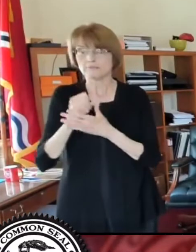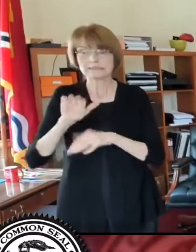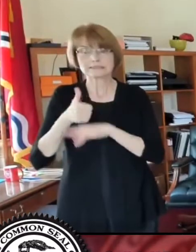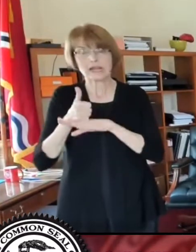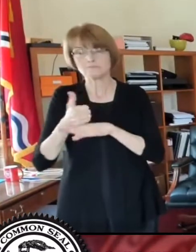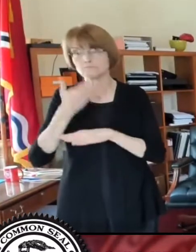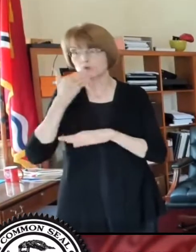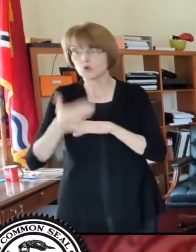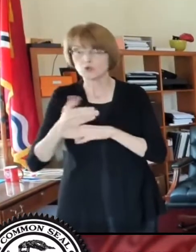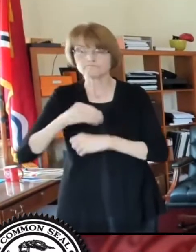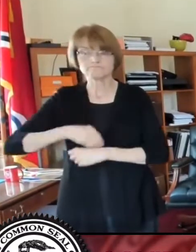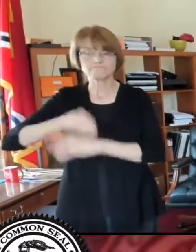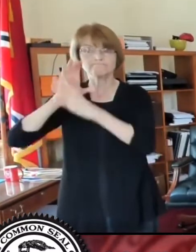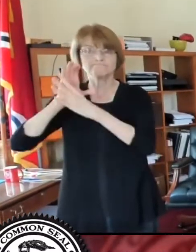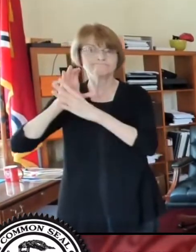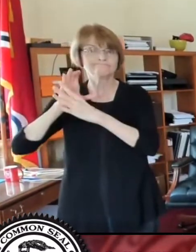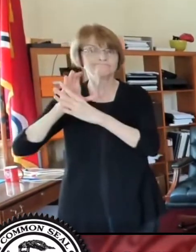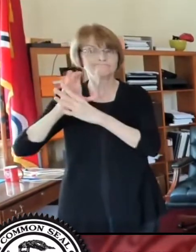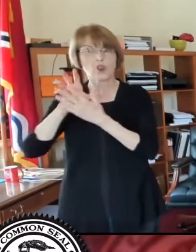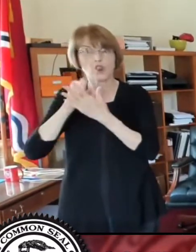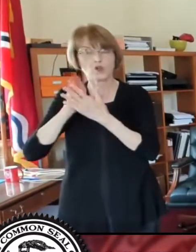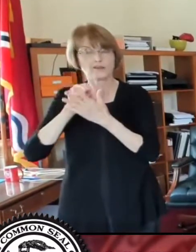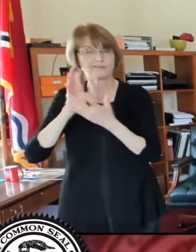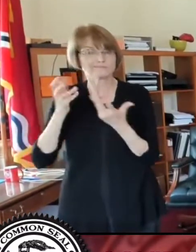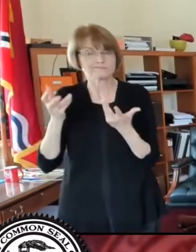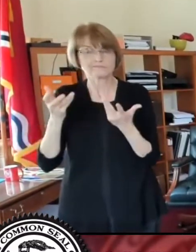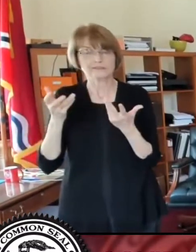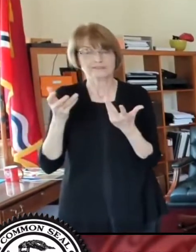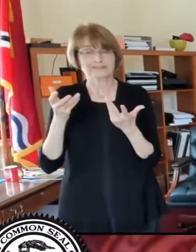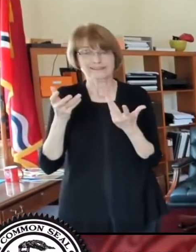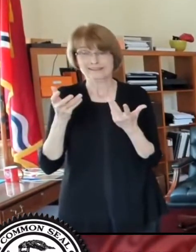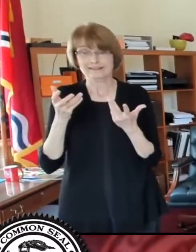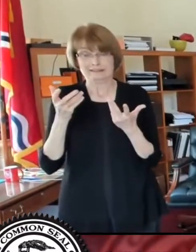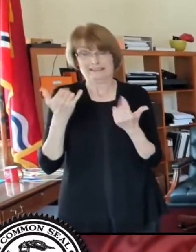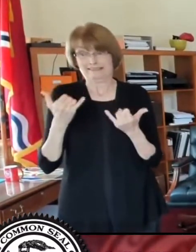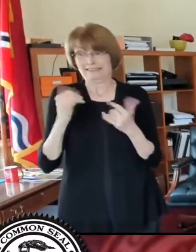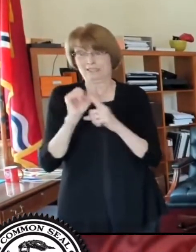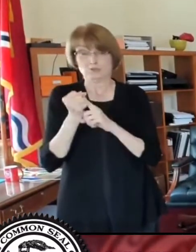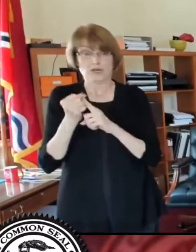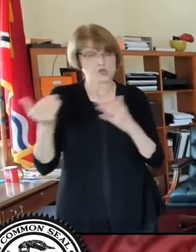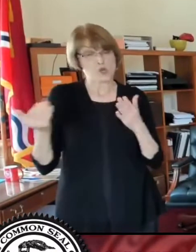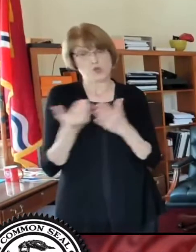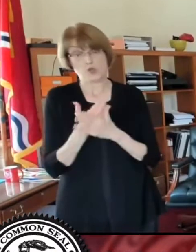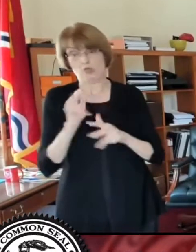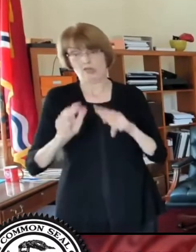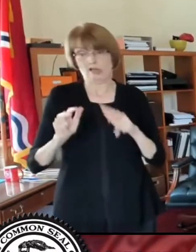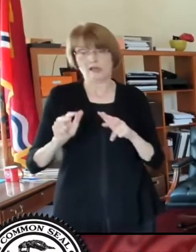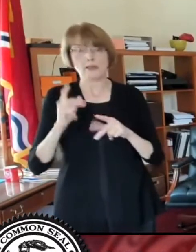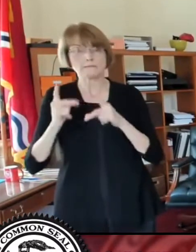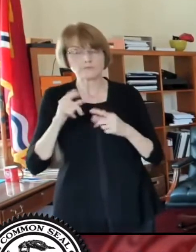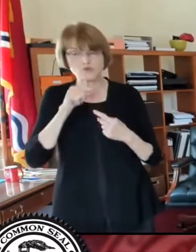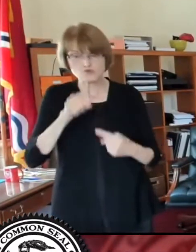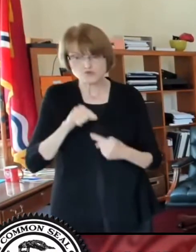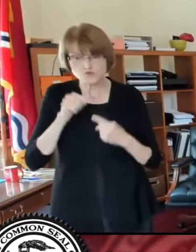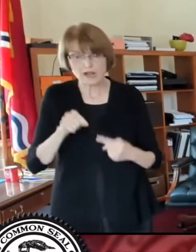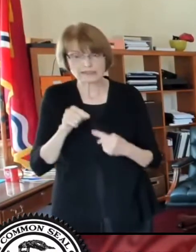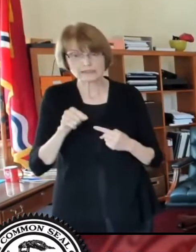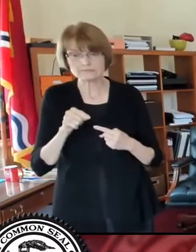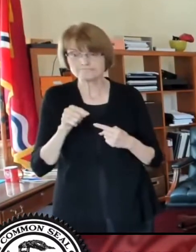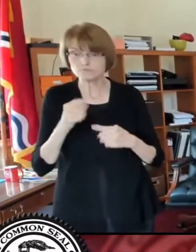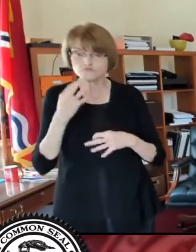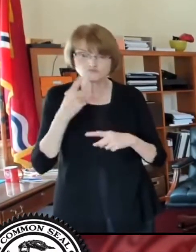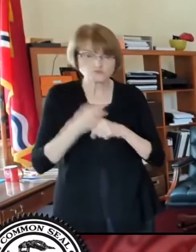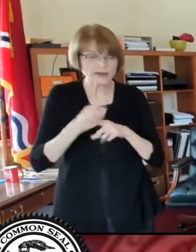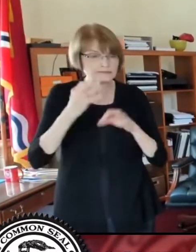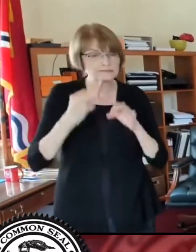options. Because this is all new and everybody's struggling to do the right thing, to do the healthy thing for kids